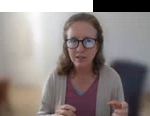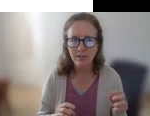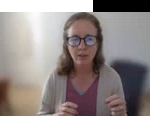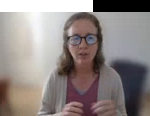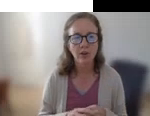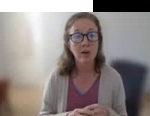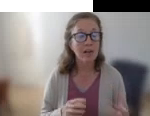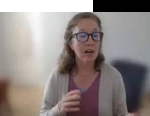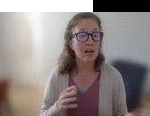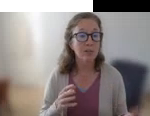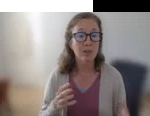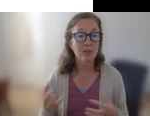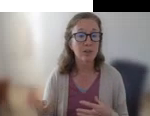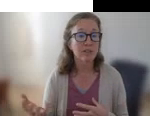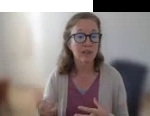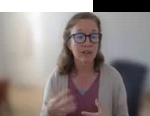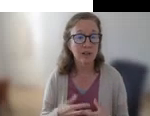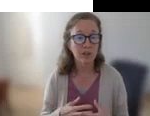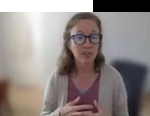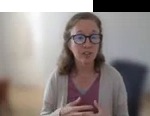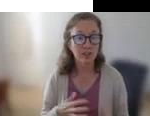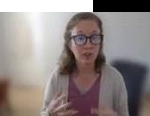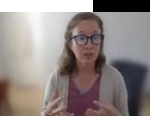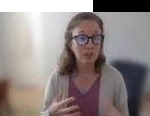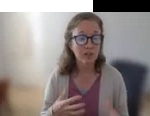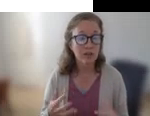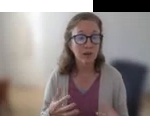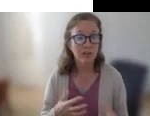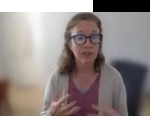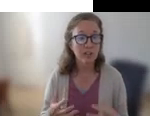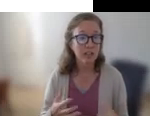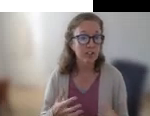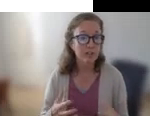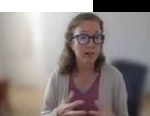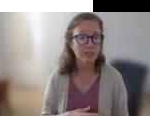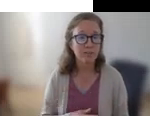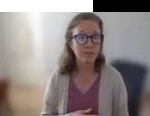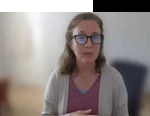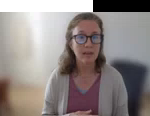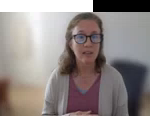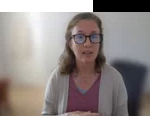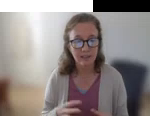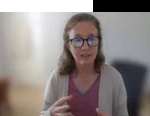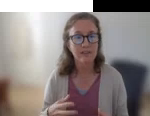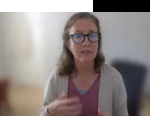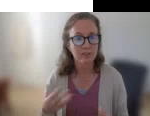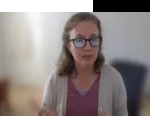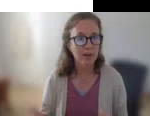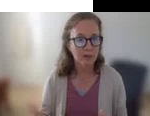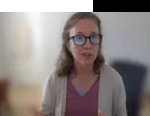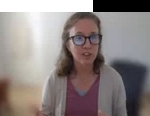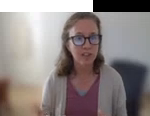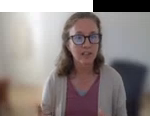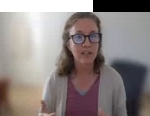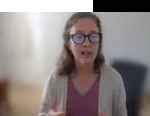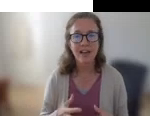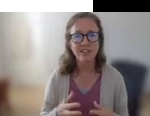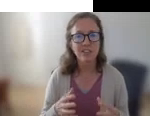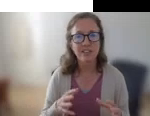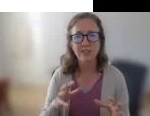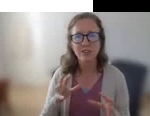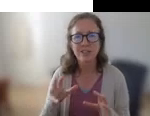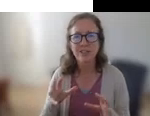the hearing's a little bit low. Someone who's a second language learner of English, it's very much